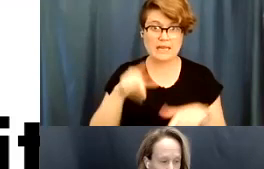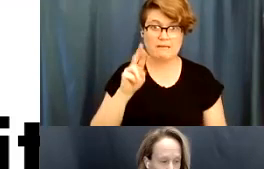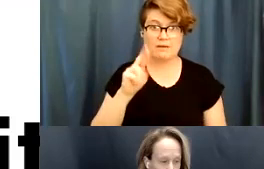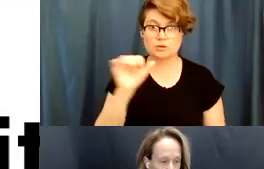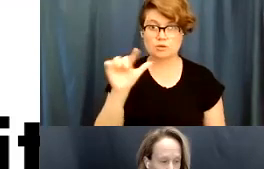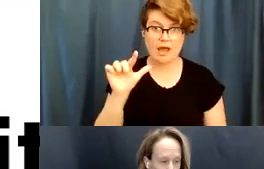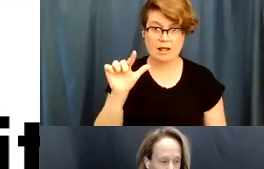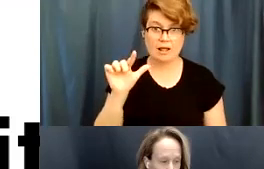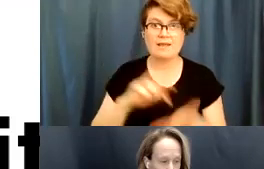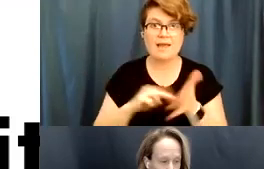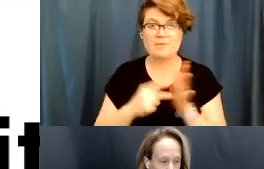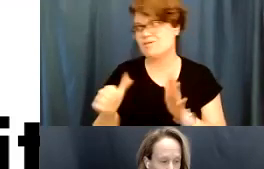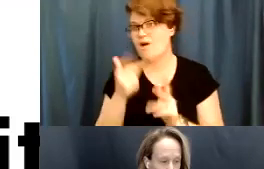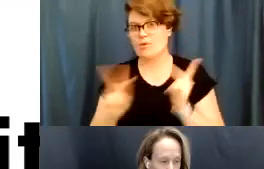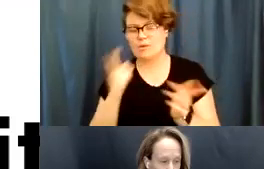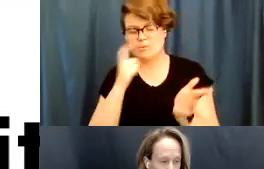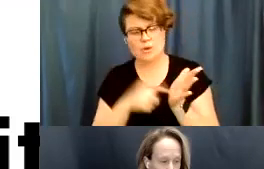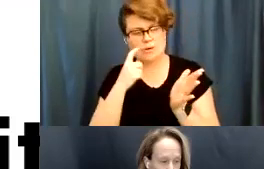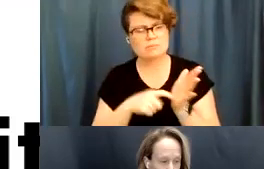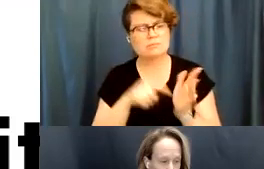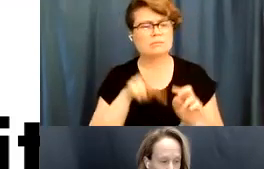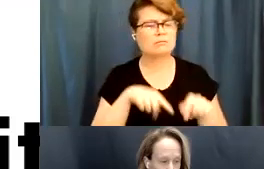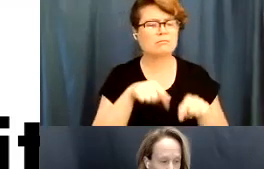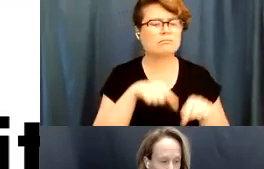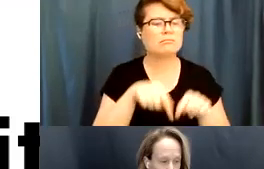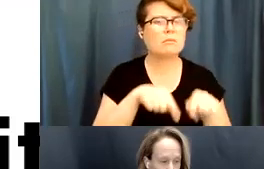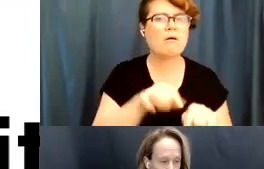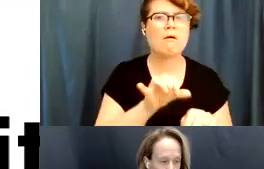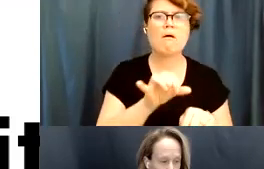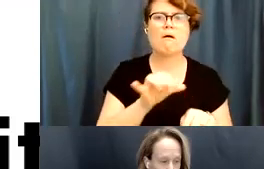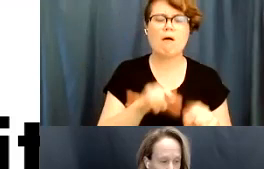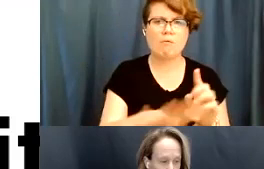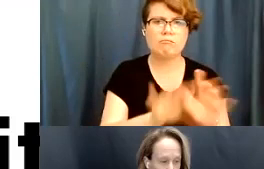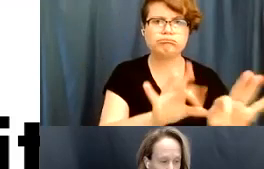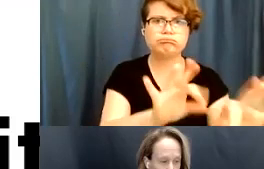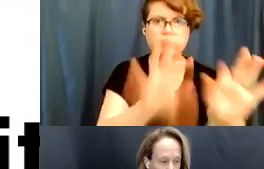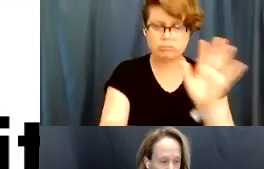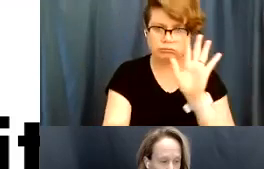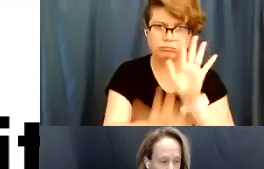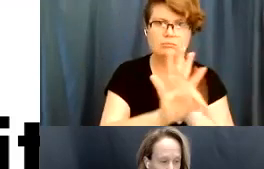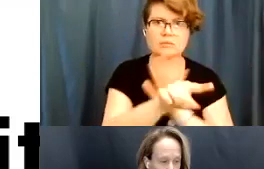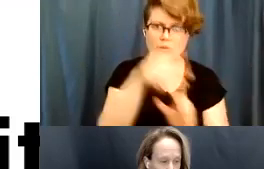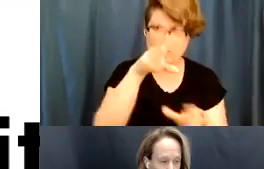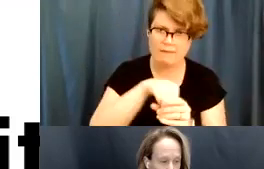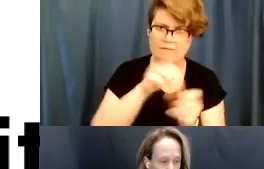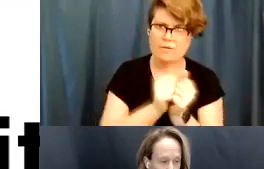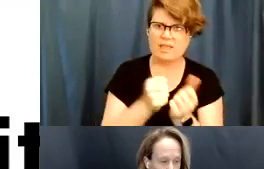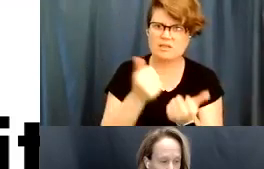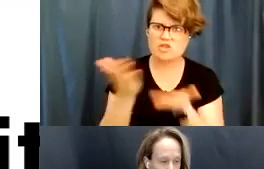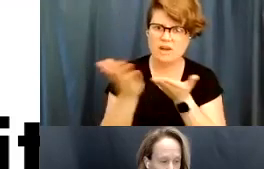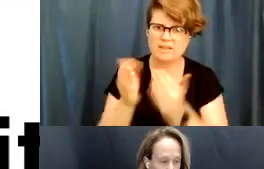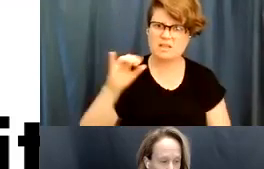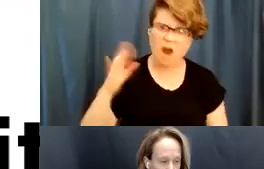compromise personal safety, loss of privacy, and confidentiality. Personal safety. If we're communicating